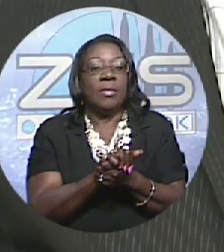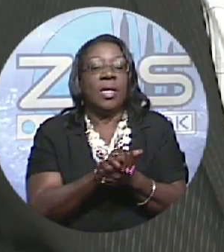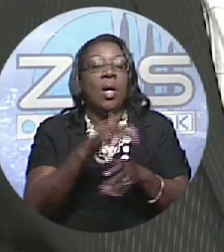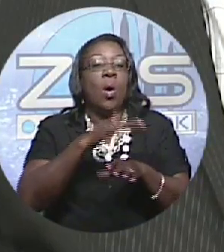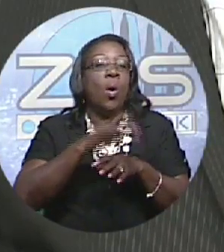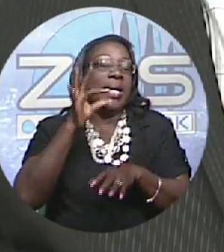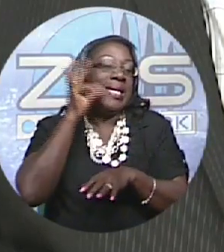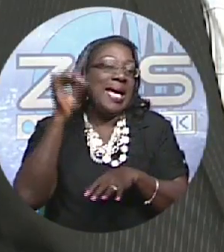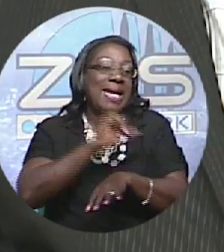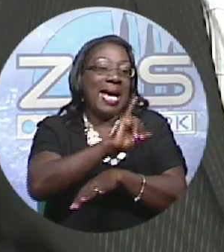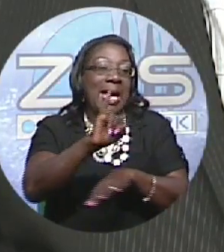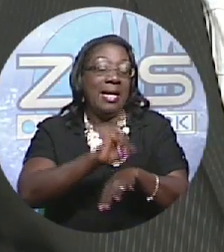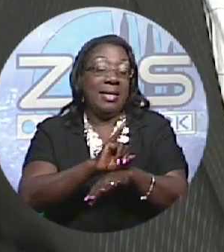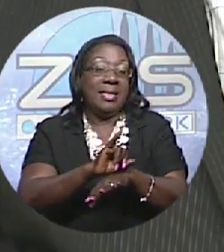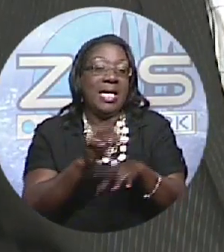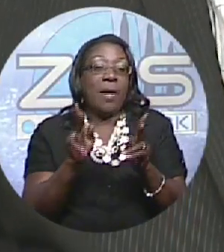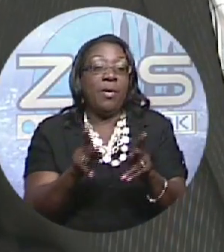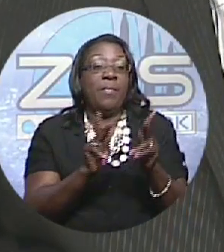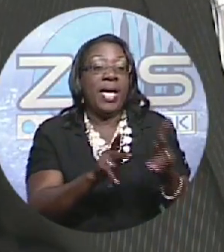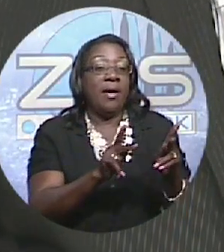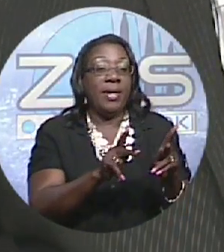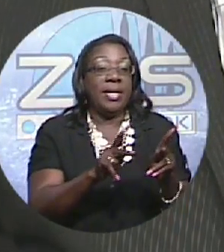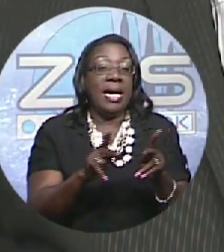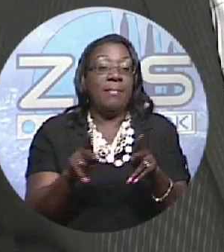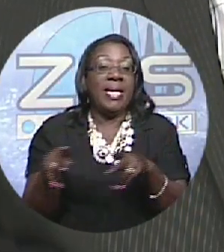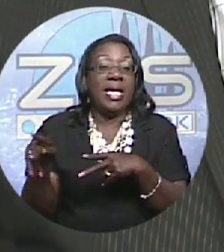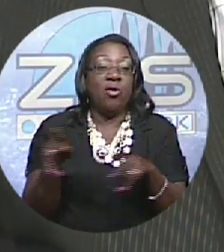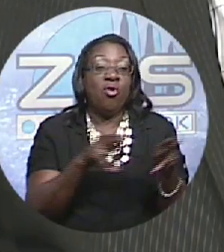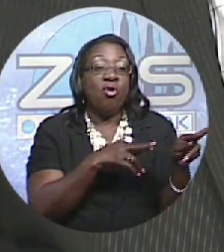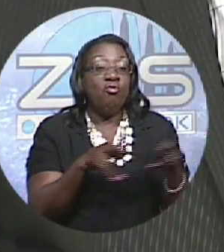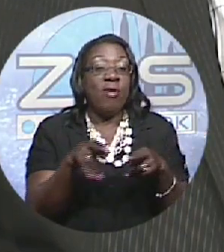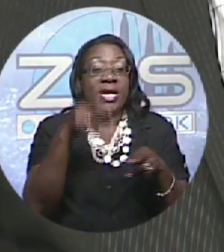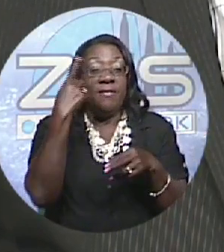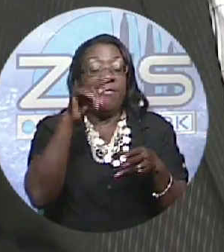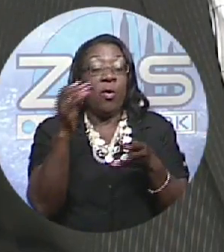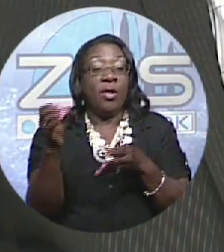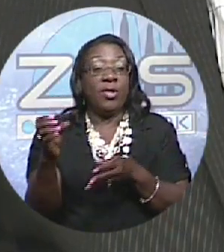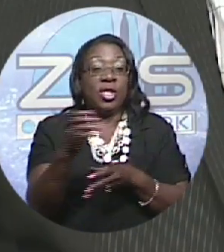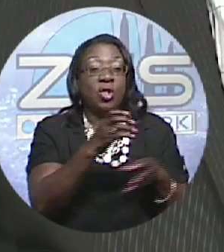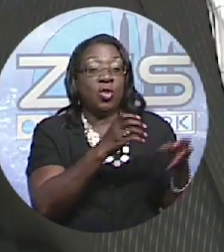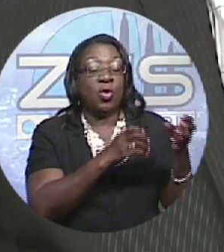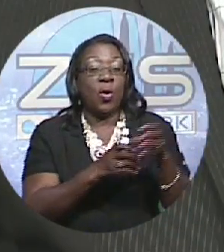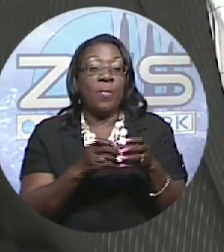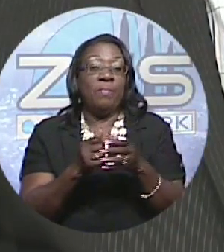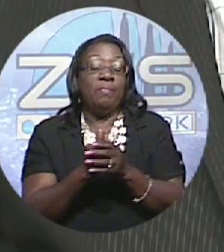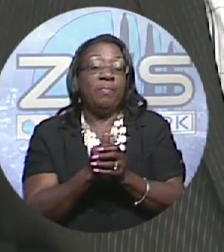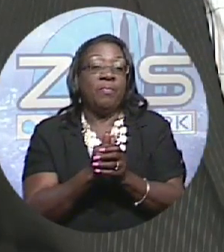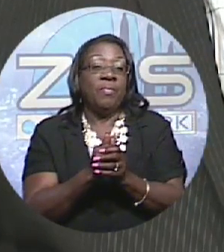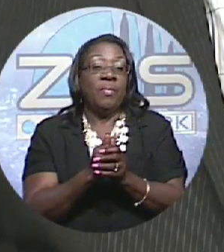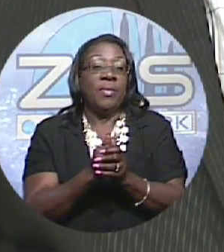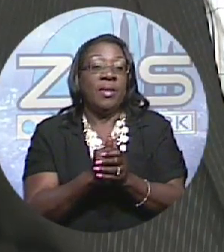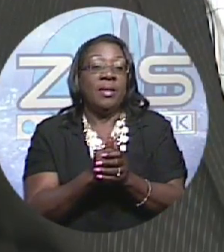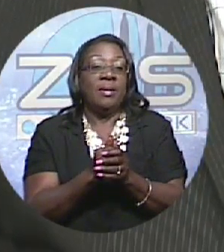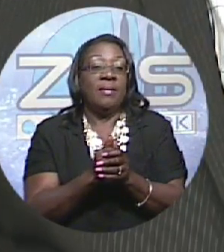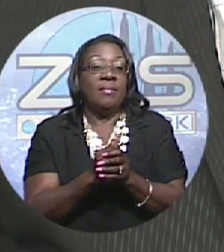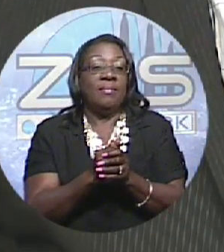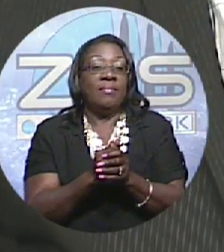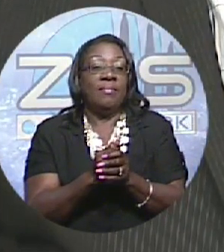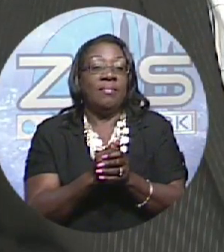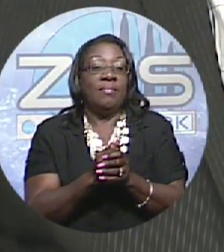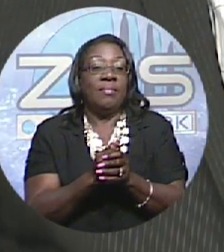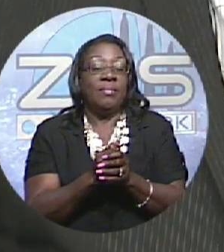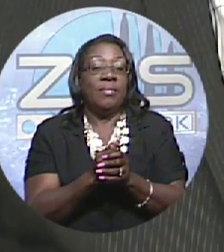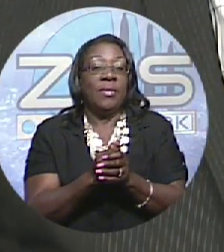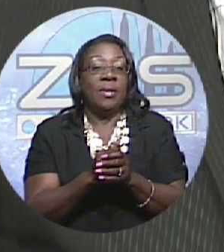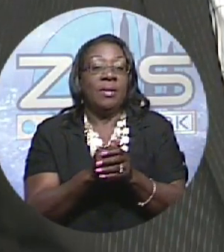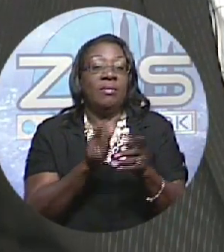Cat Island, disaster preparedness officials check the shelters on that island to make sure that all systems are a go if residents actually need them. Our team